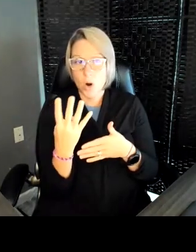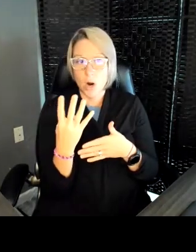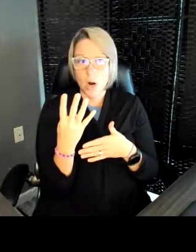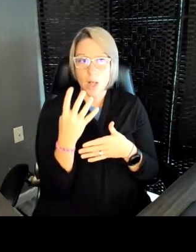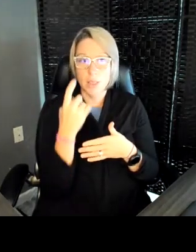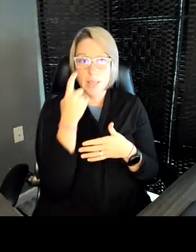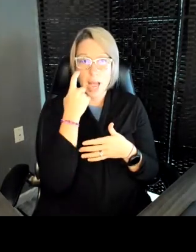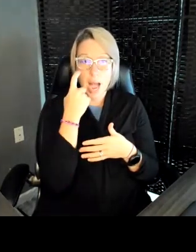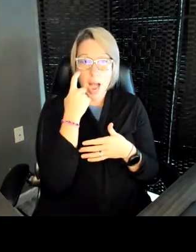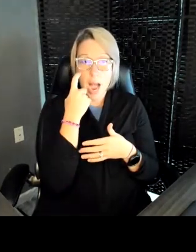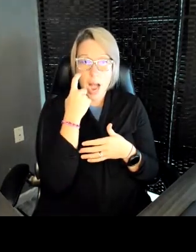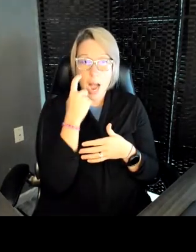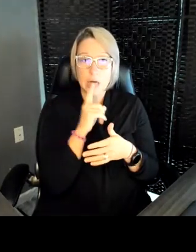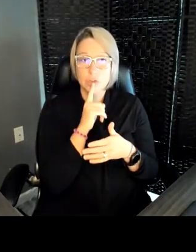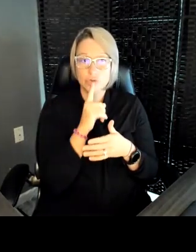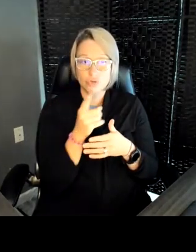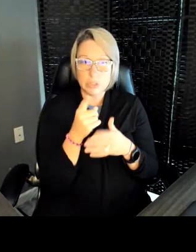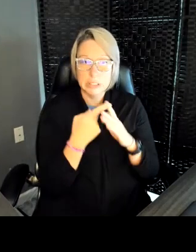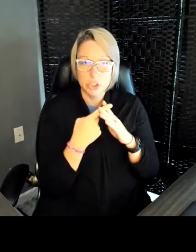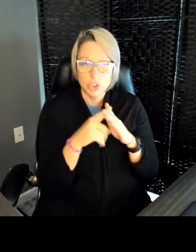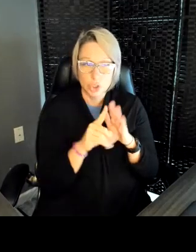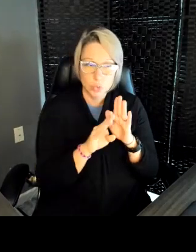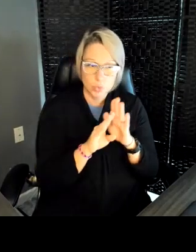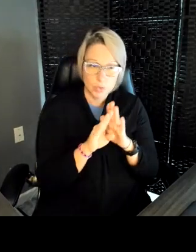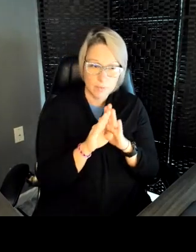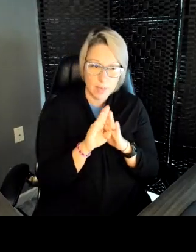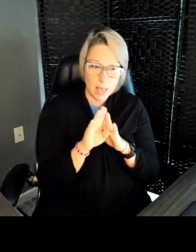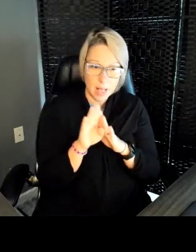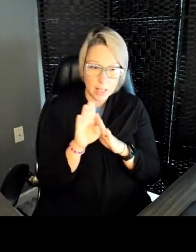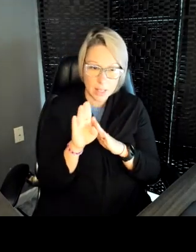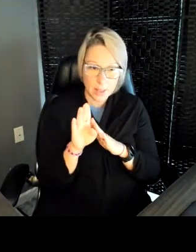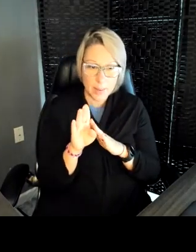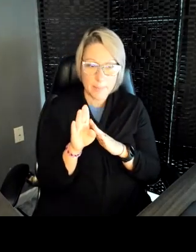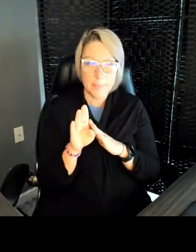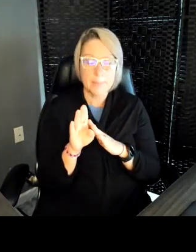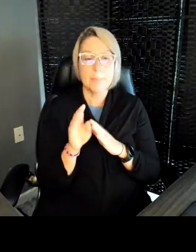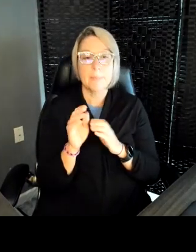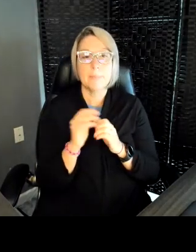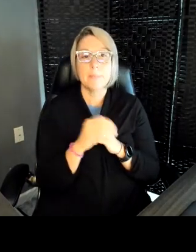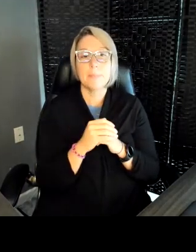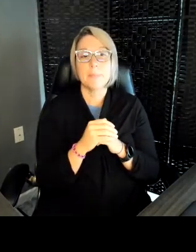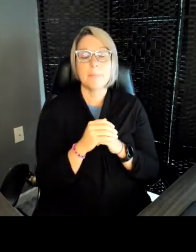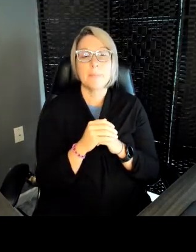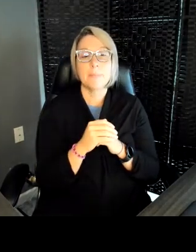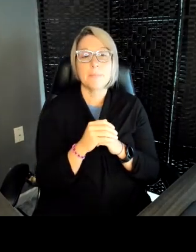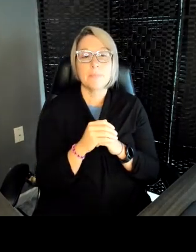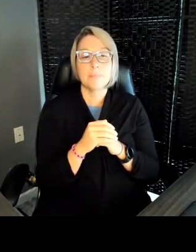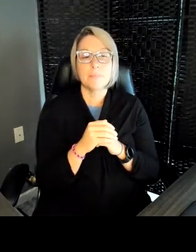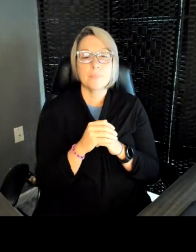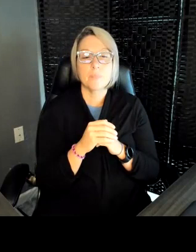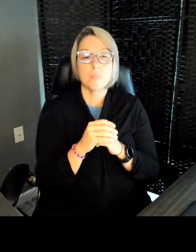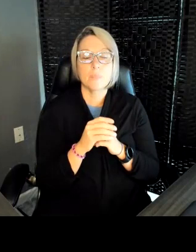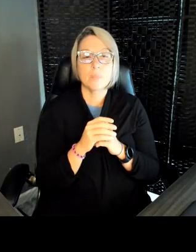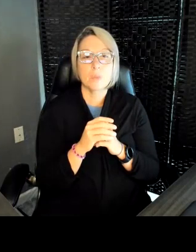really, really starting to develop. And so there's one more part of this slide that's really important, is that this